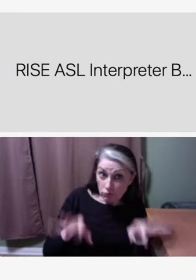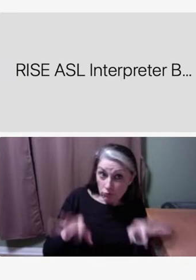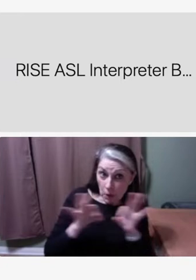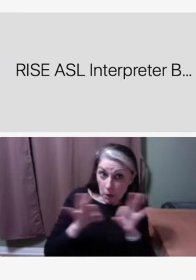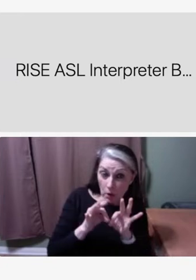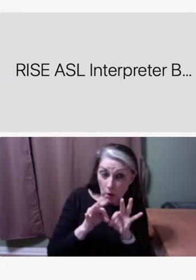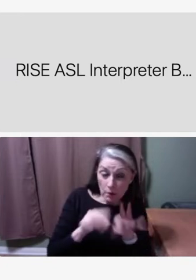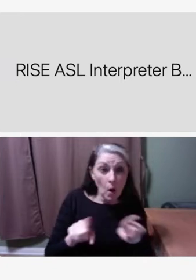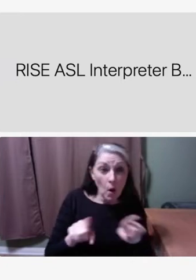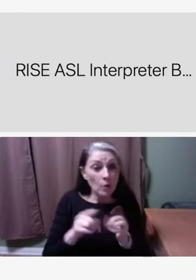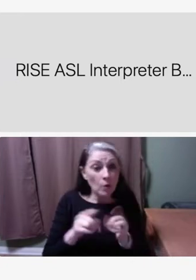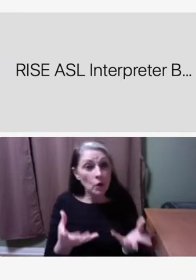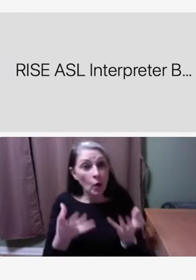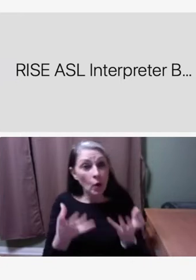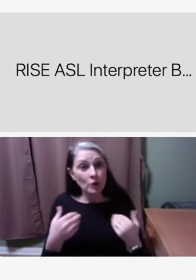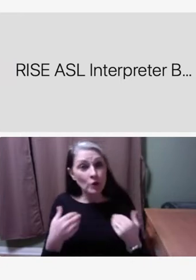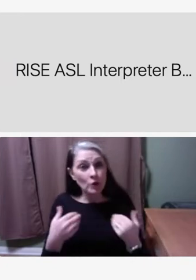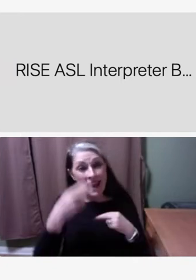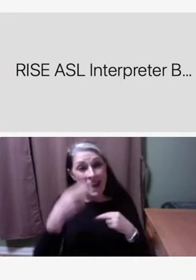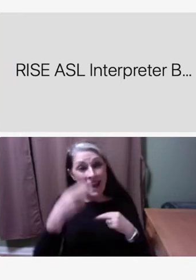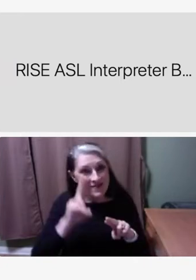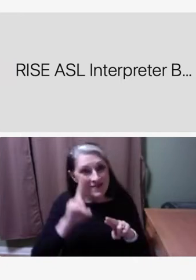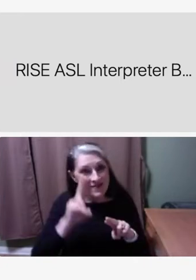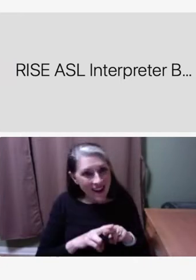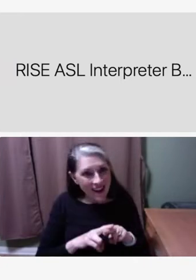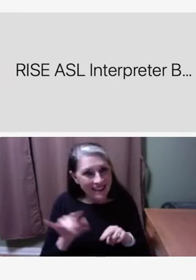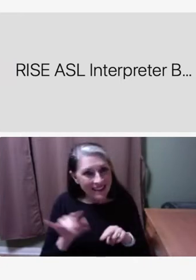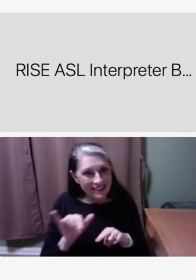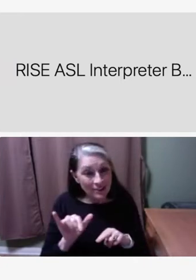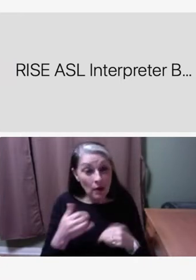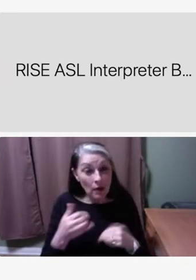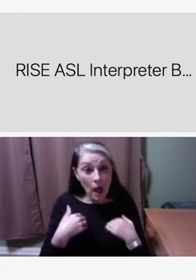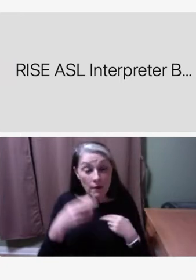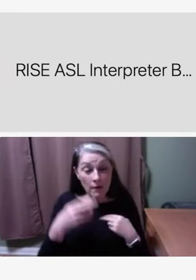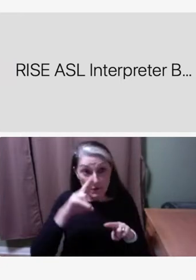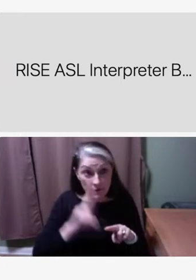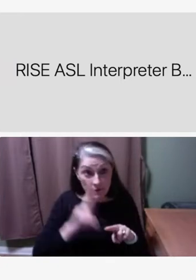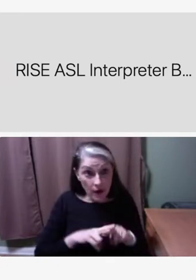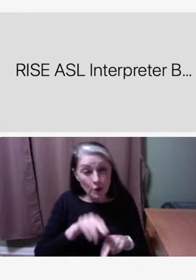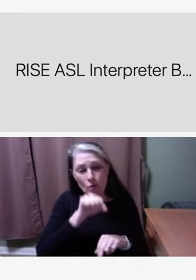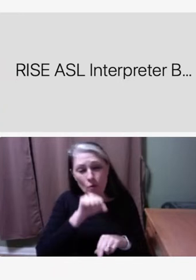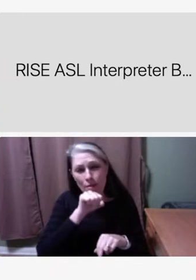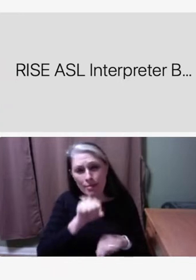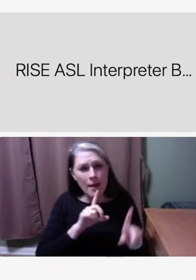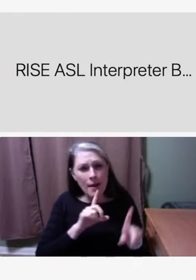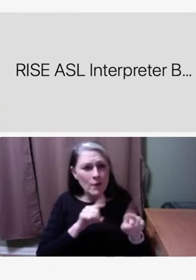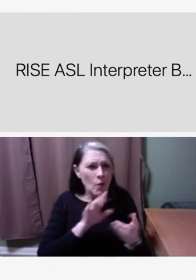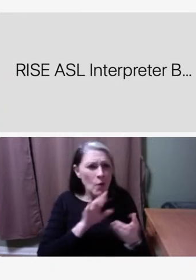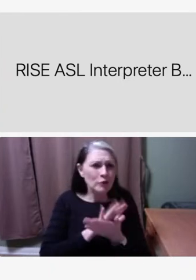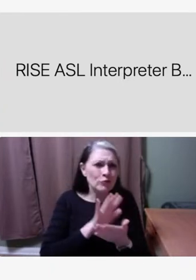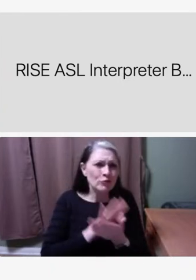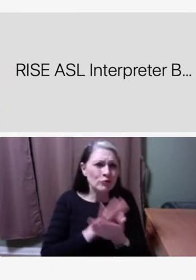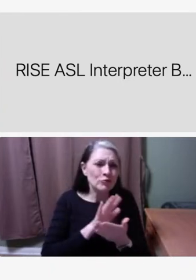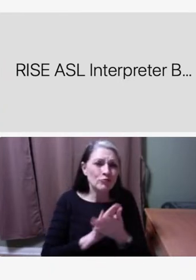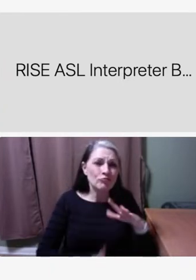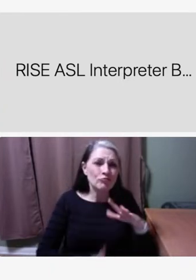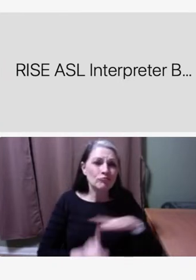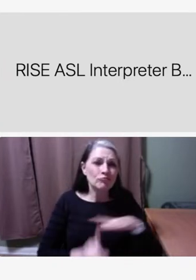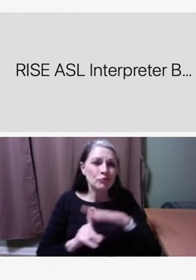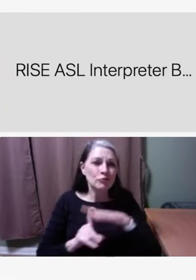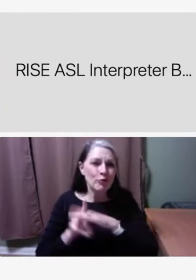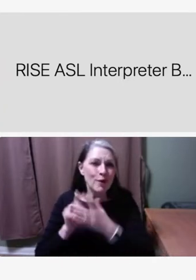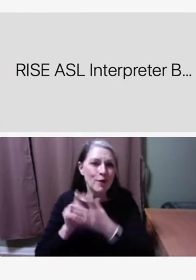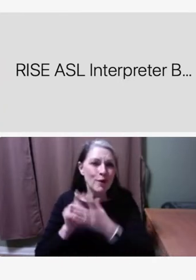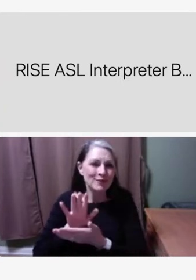fun. We know that if you have fun and you love going to school, you're going to show up to school. So just want to say thank